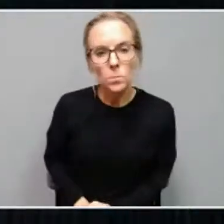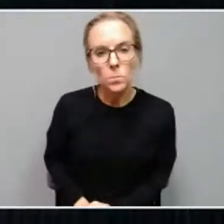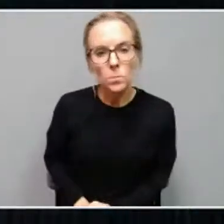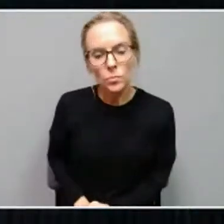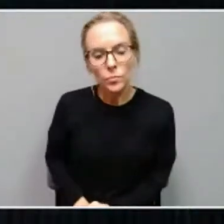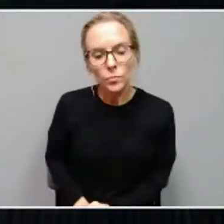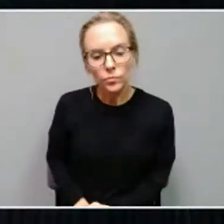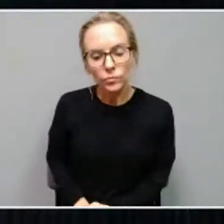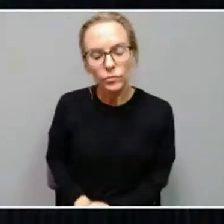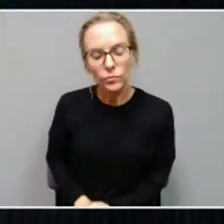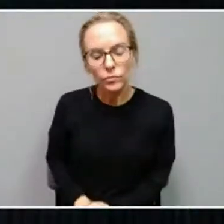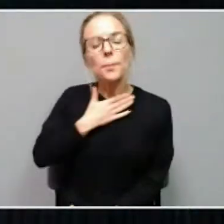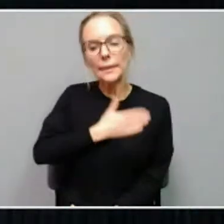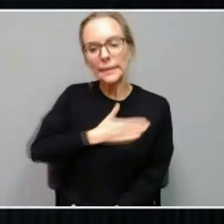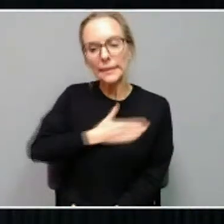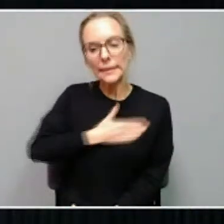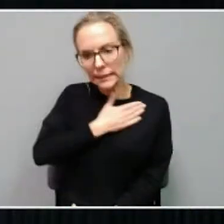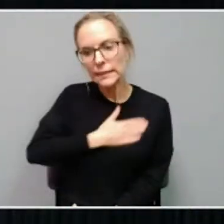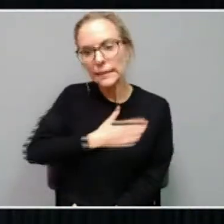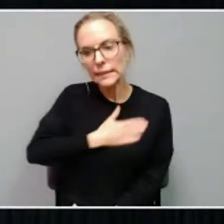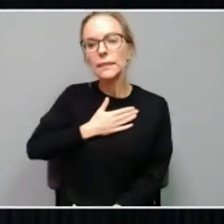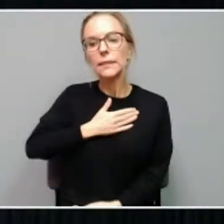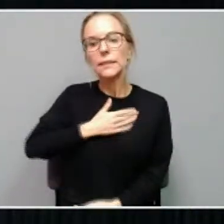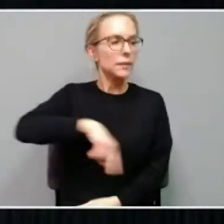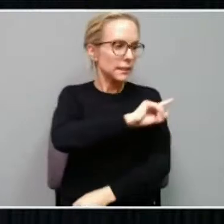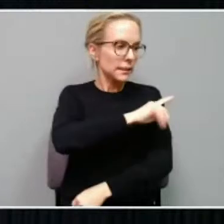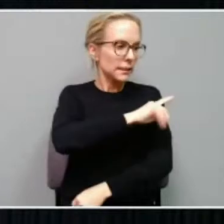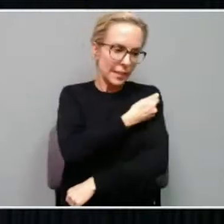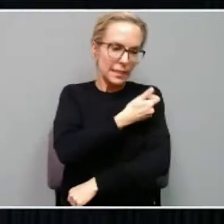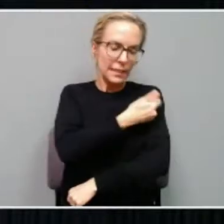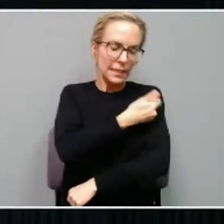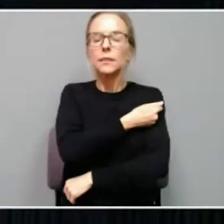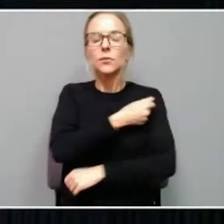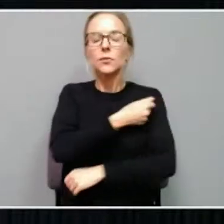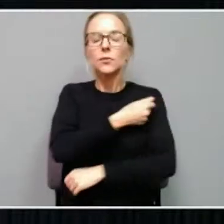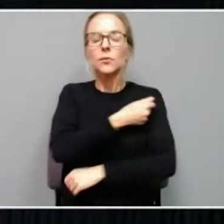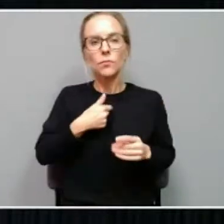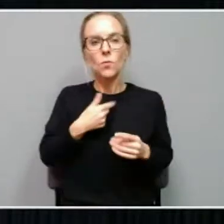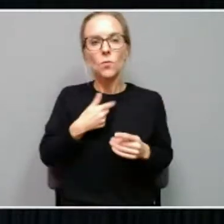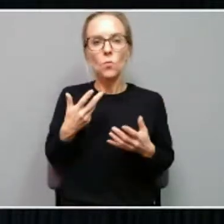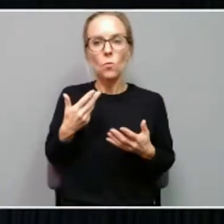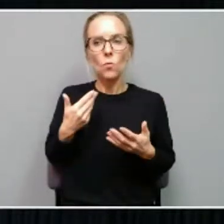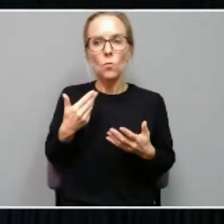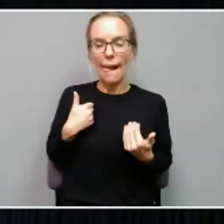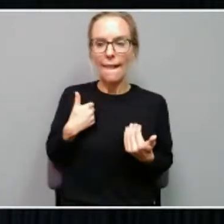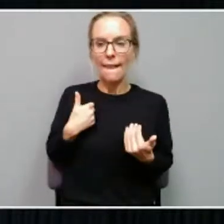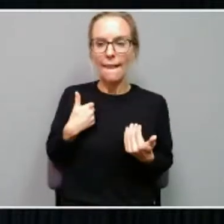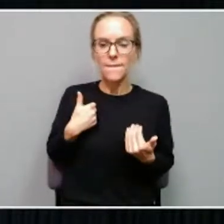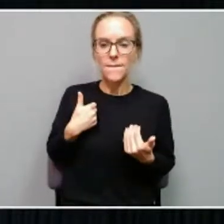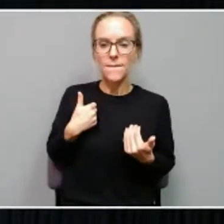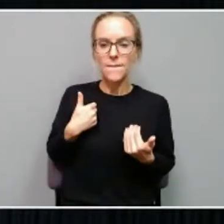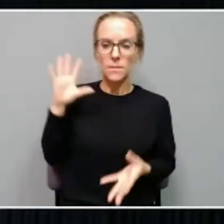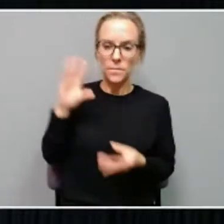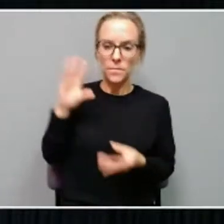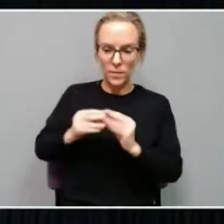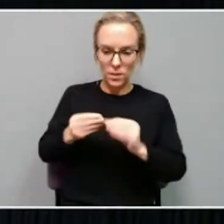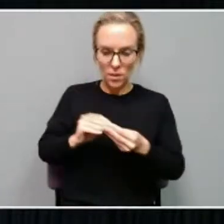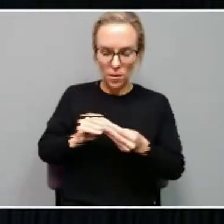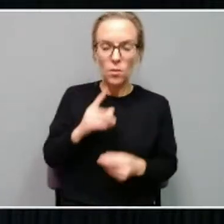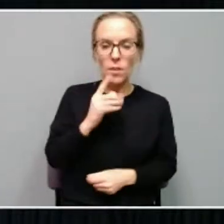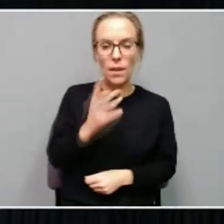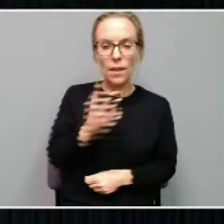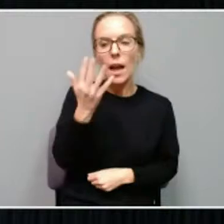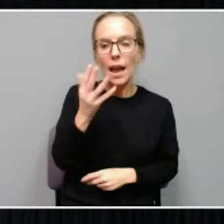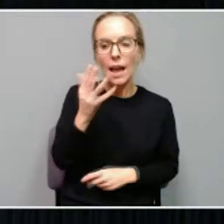So please get the vaccine. You know, we were waiting. We have the overall numbers today's report. There are 5 people of